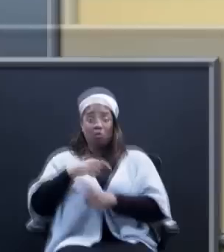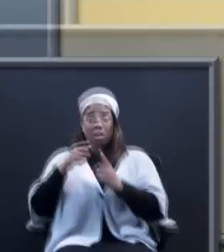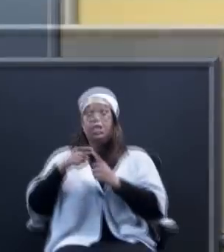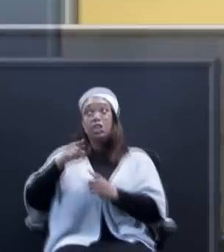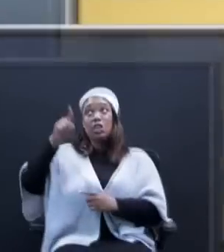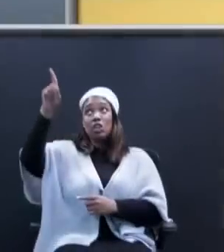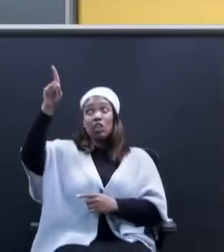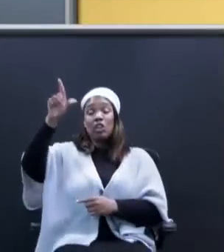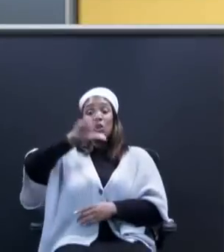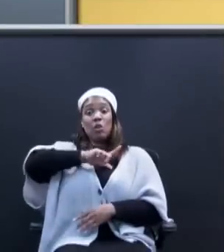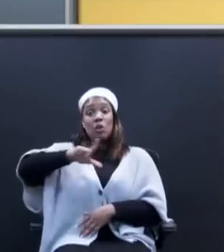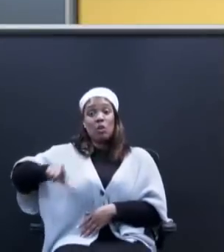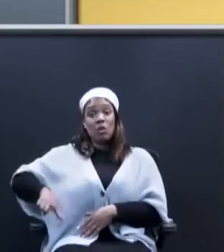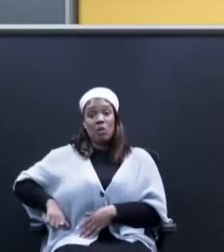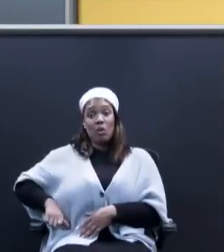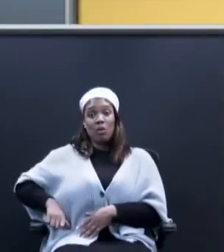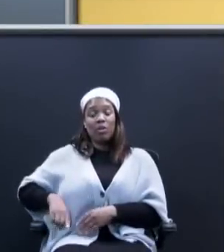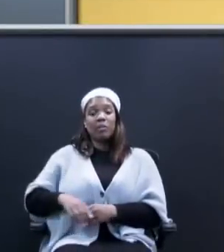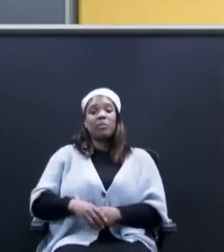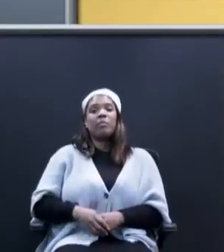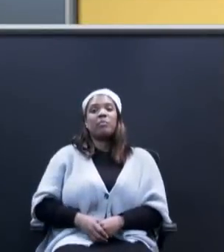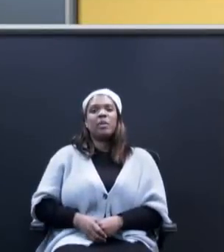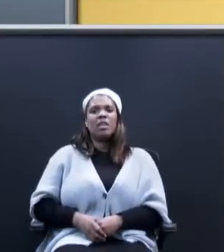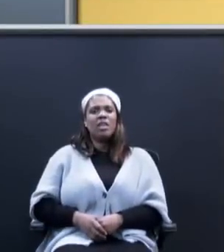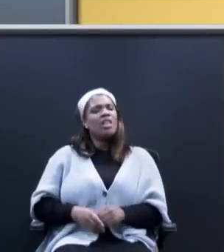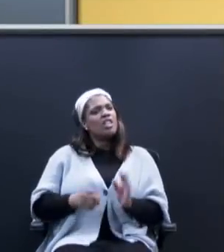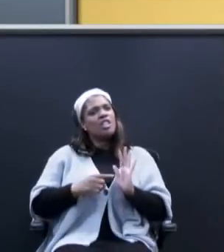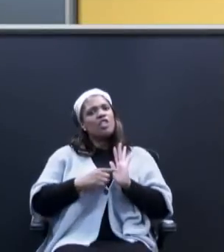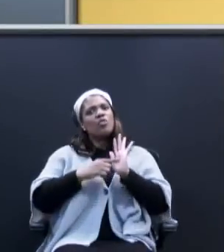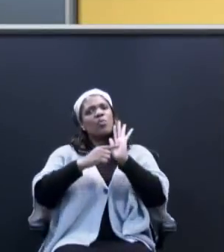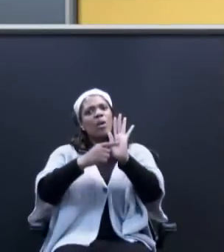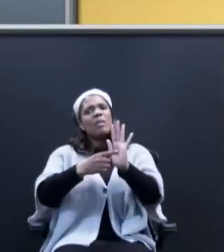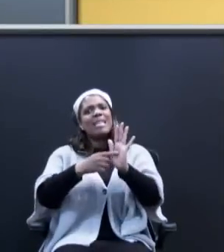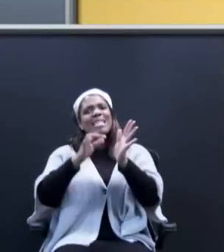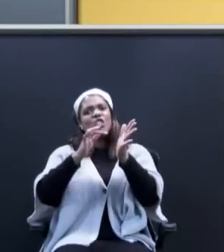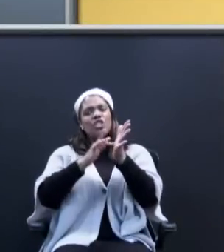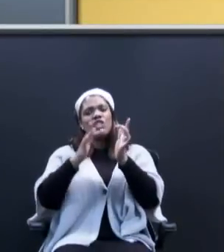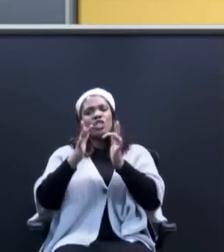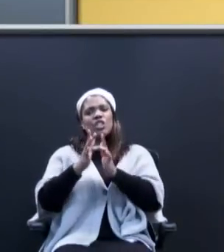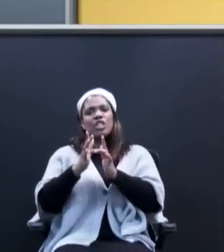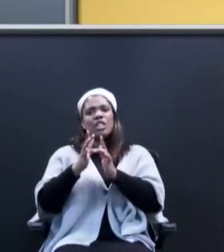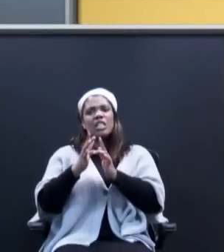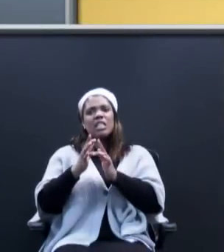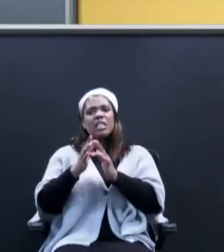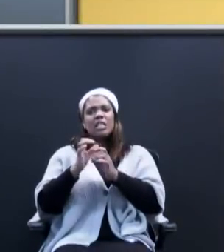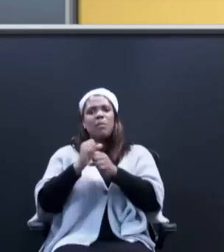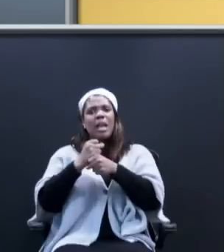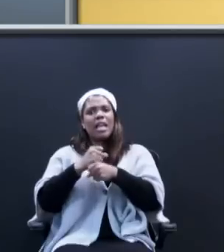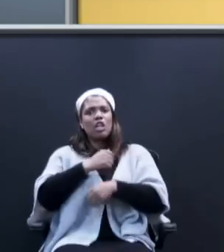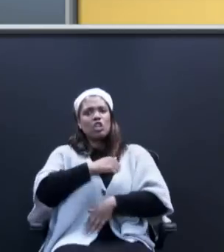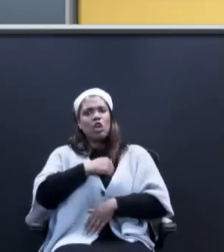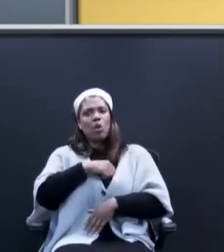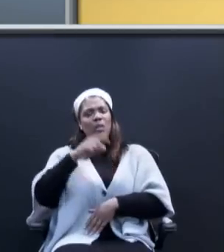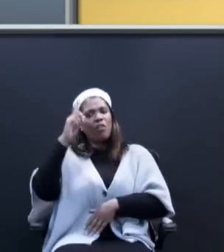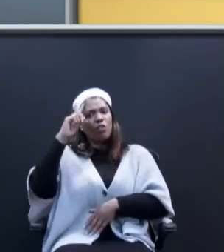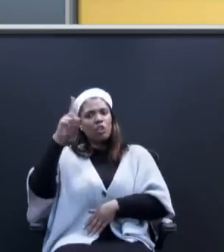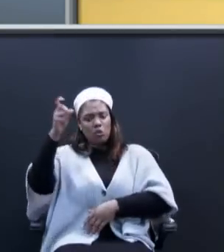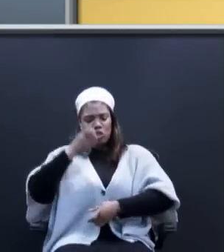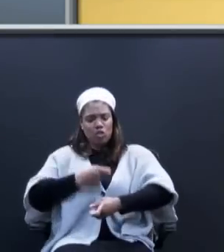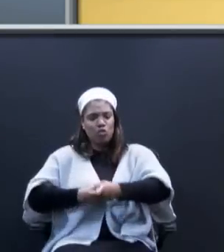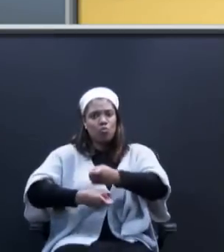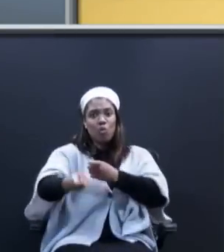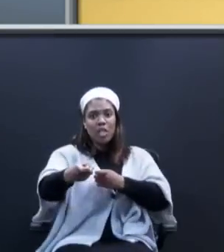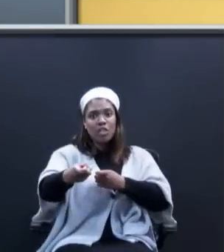represent Jesus making atonement for you, sister and brother. But skip now to verse 32 and go